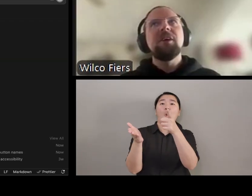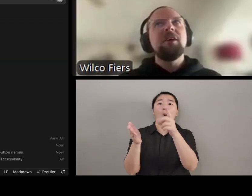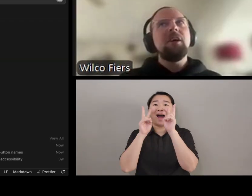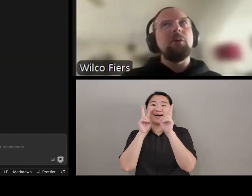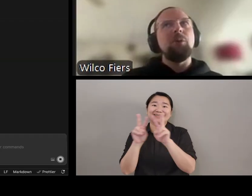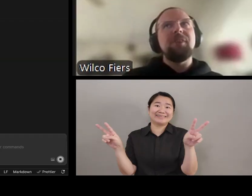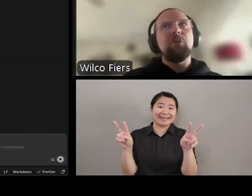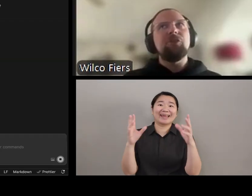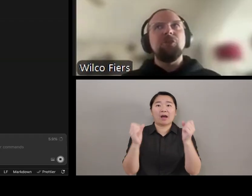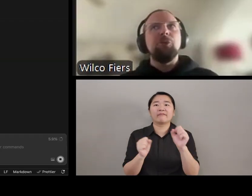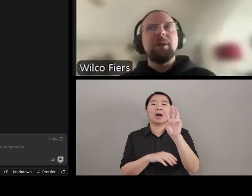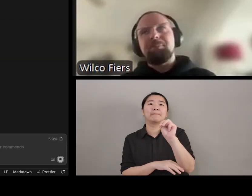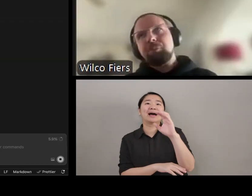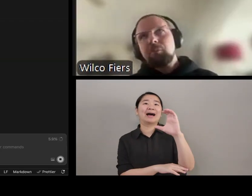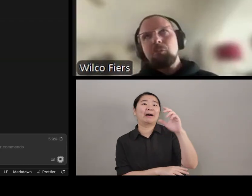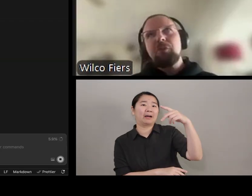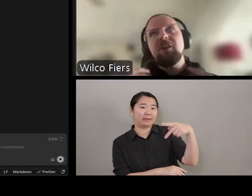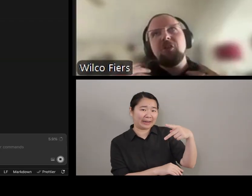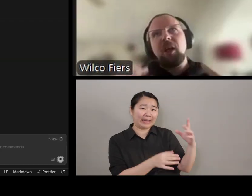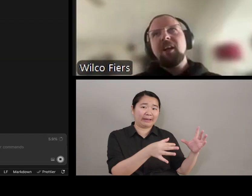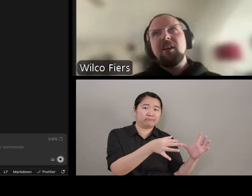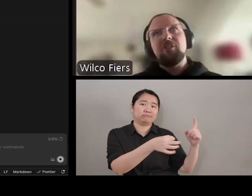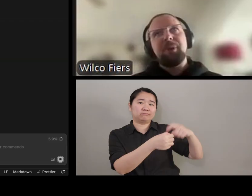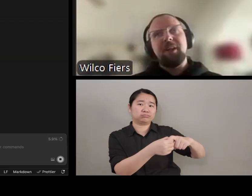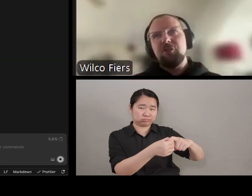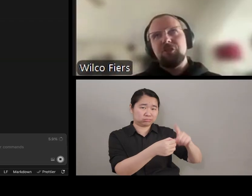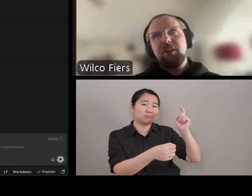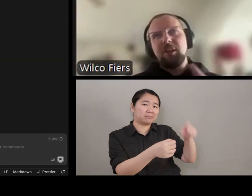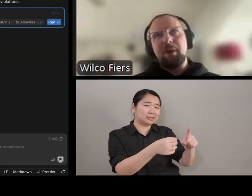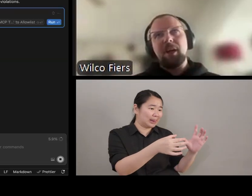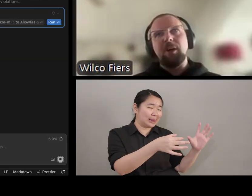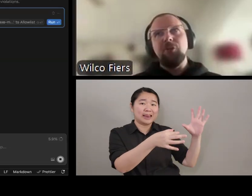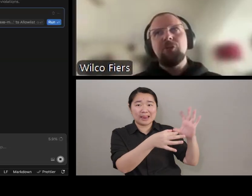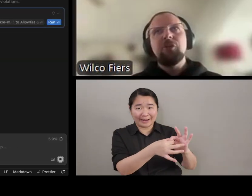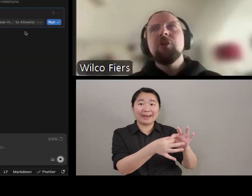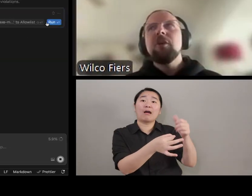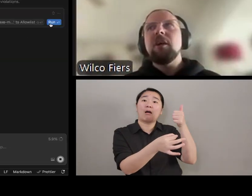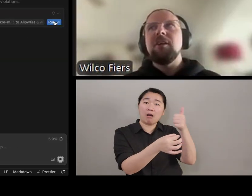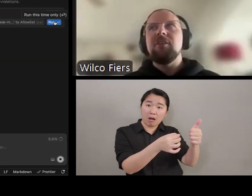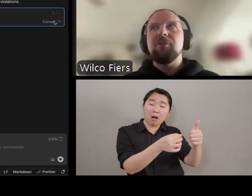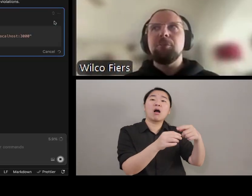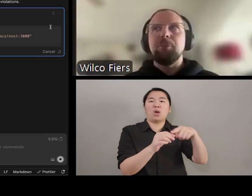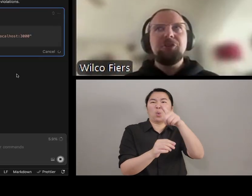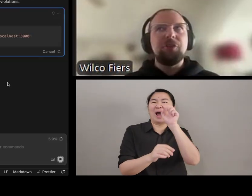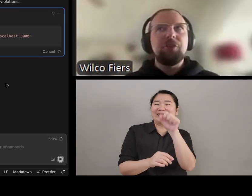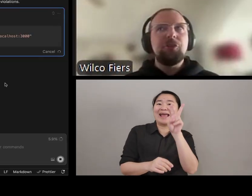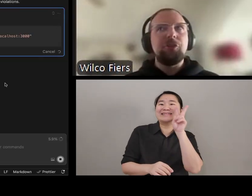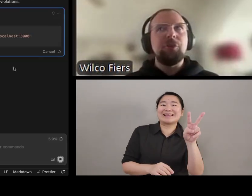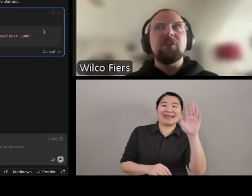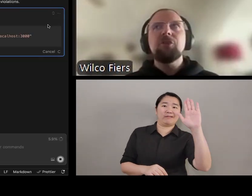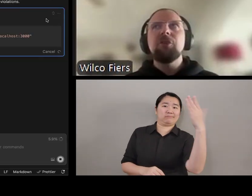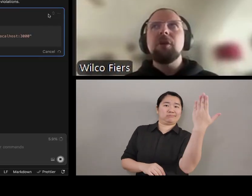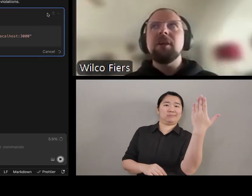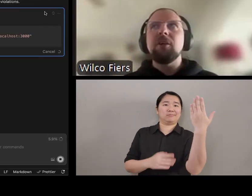enabled, what that will start doing is it'll analyze the page in the background. I need to give it permission to